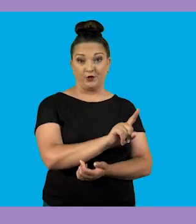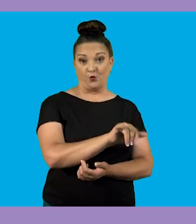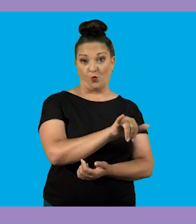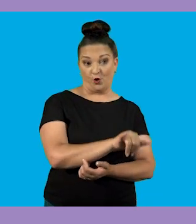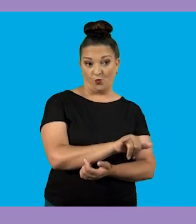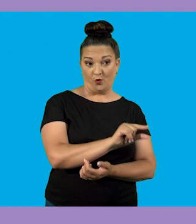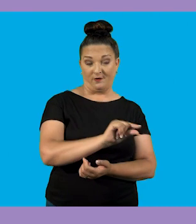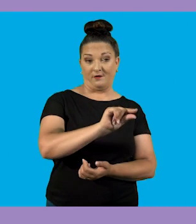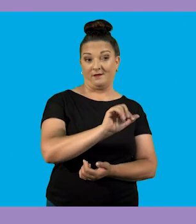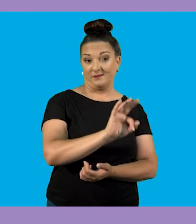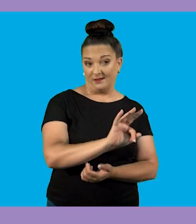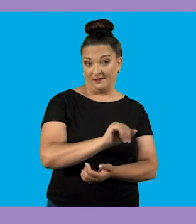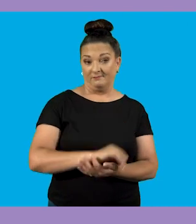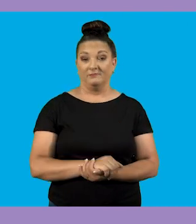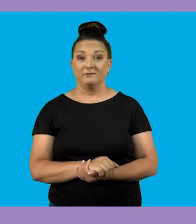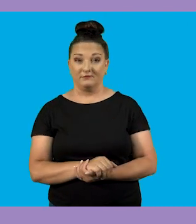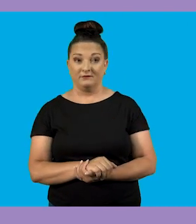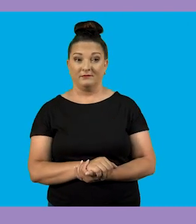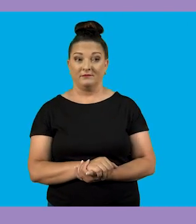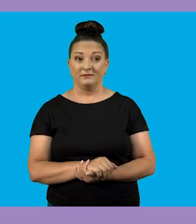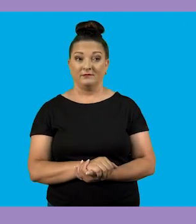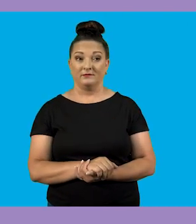at 31y